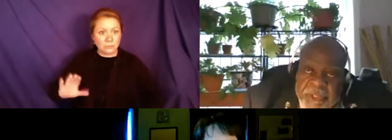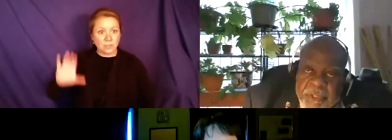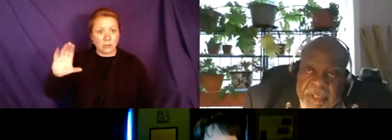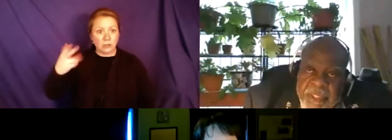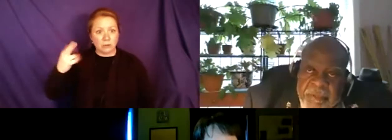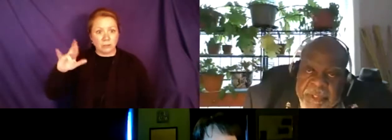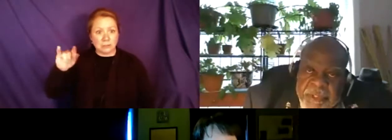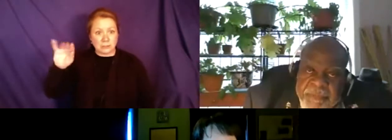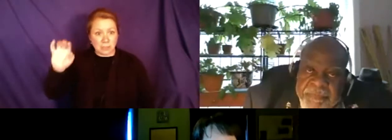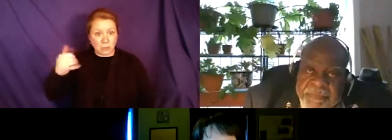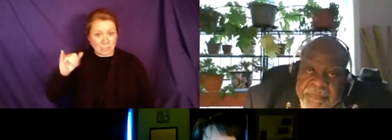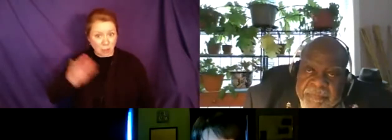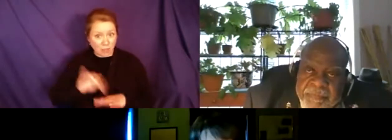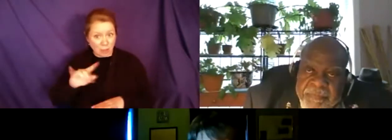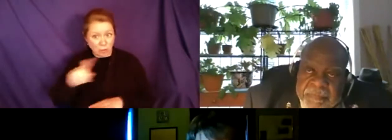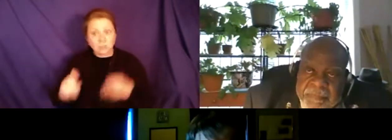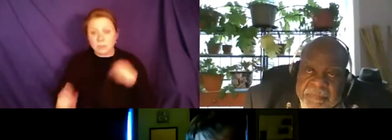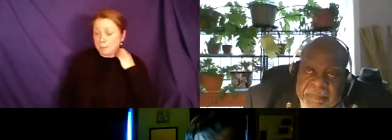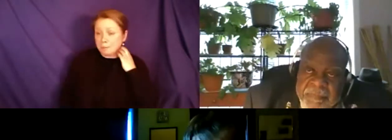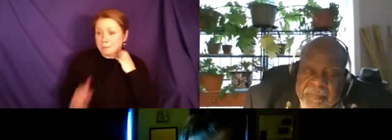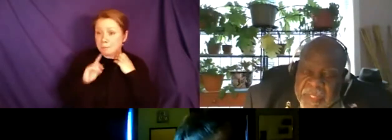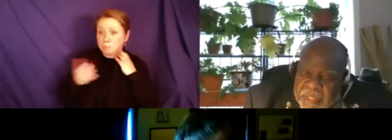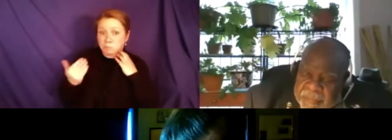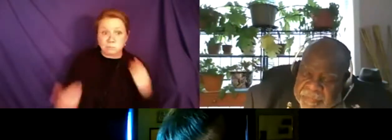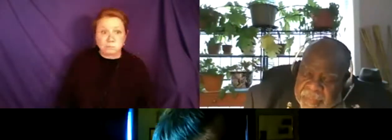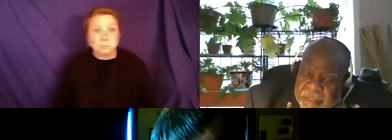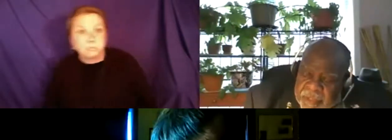Are we still on that question? We can be.